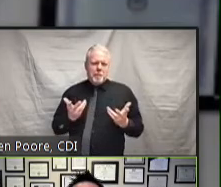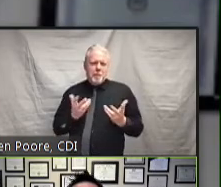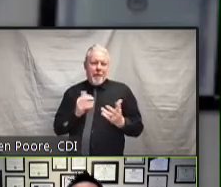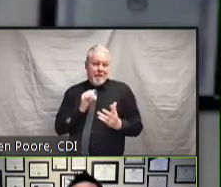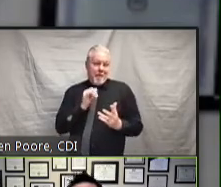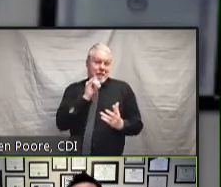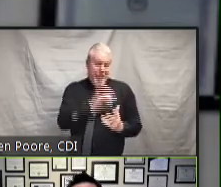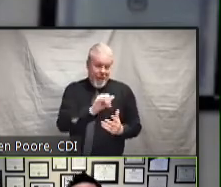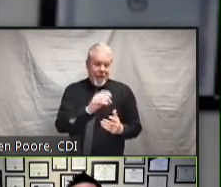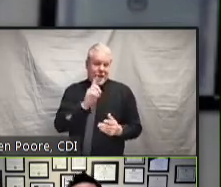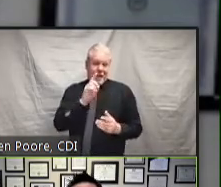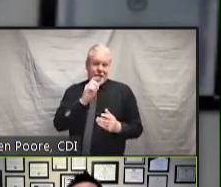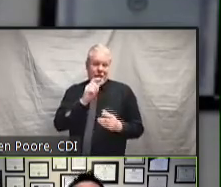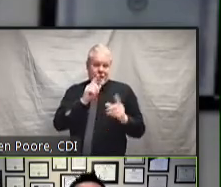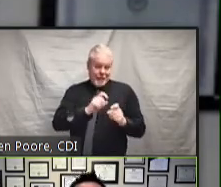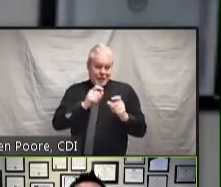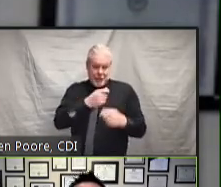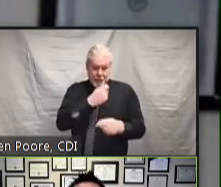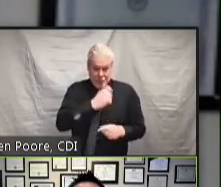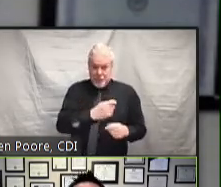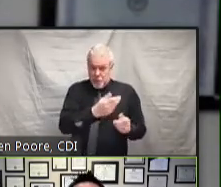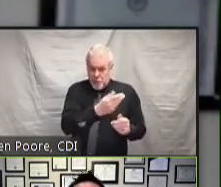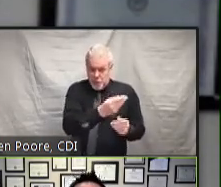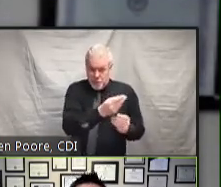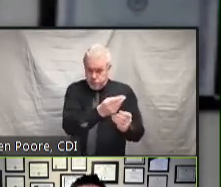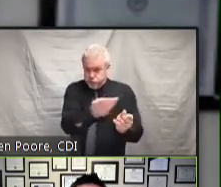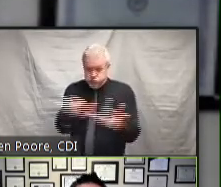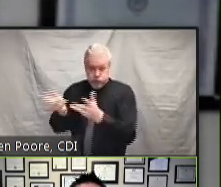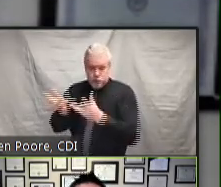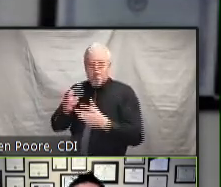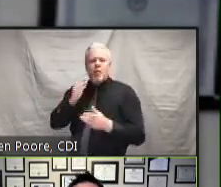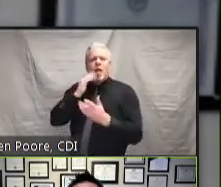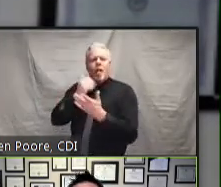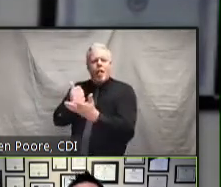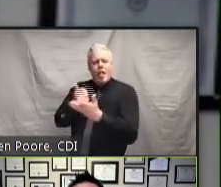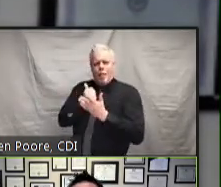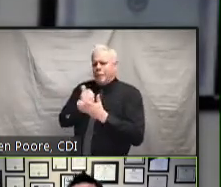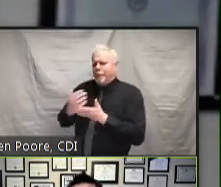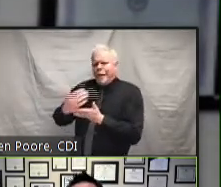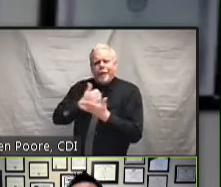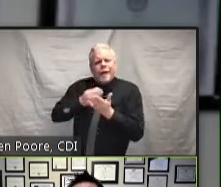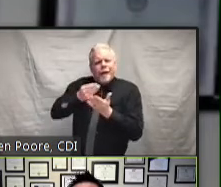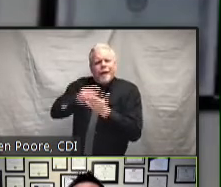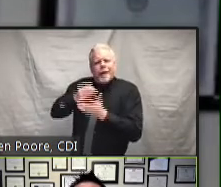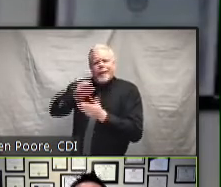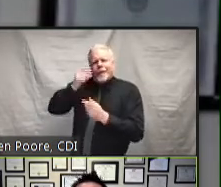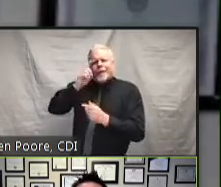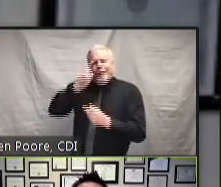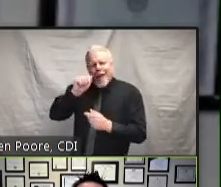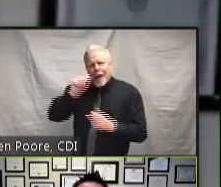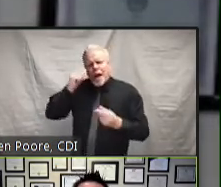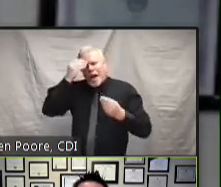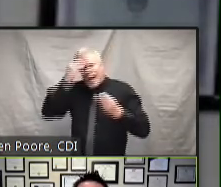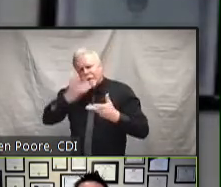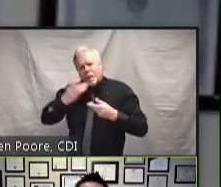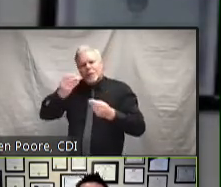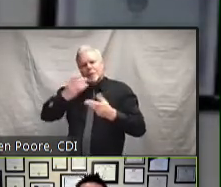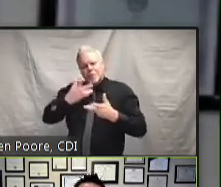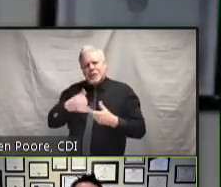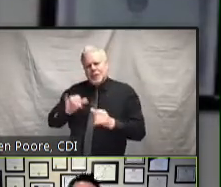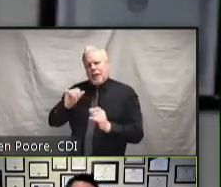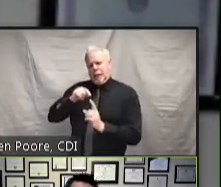reopening and so forth. So that is something that we're looking into. We're evaluating that going into the spring. Given the